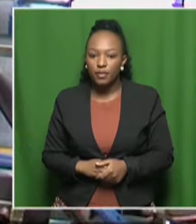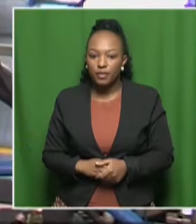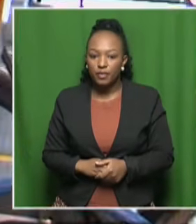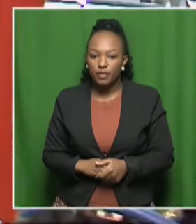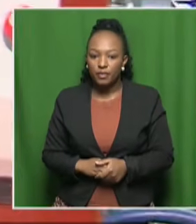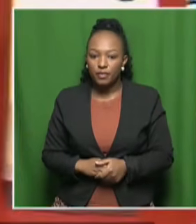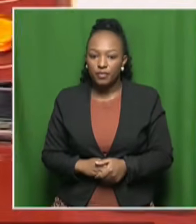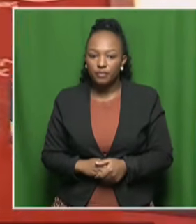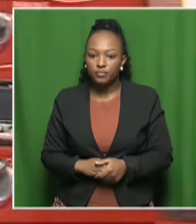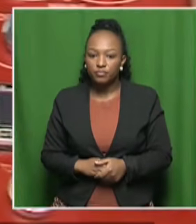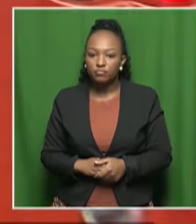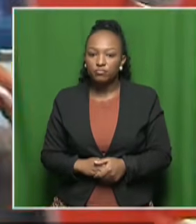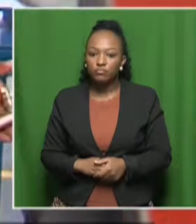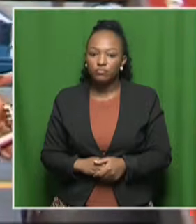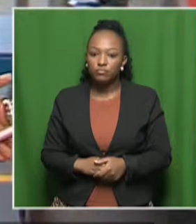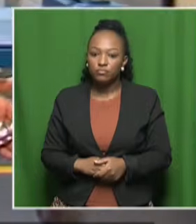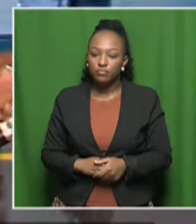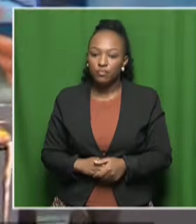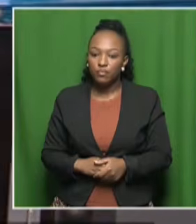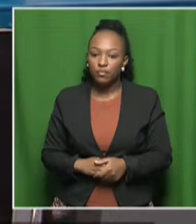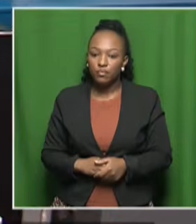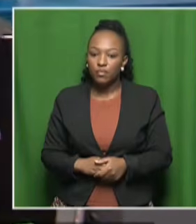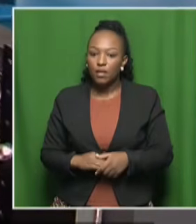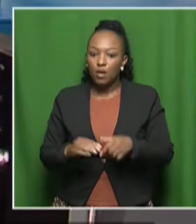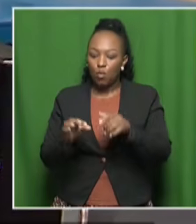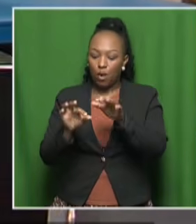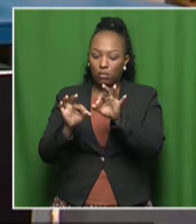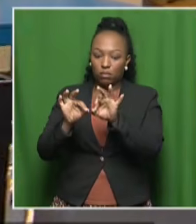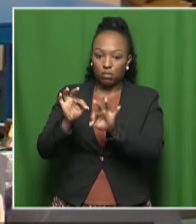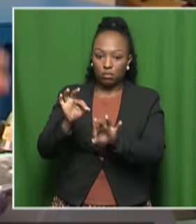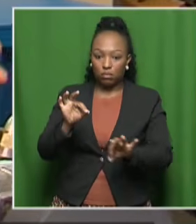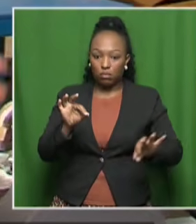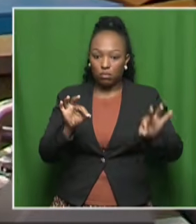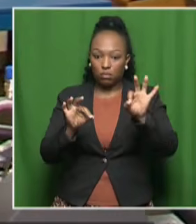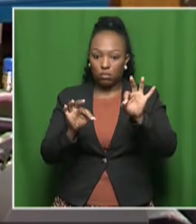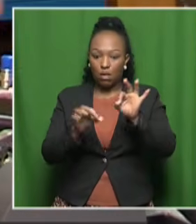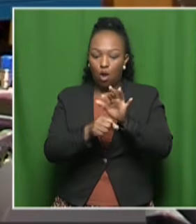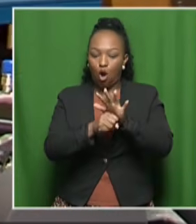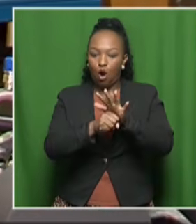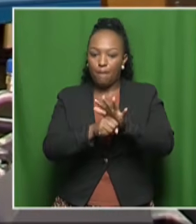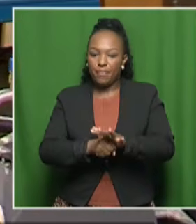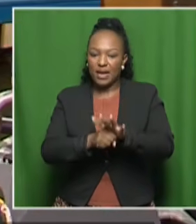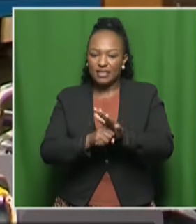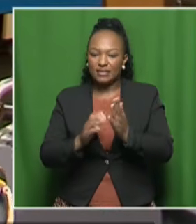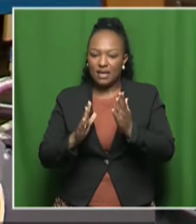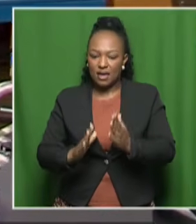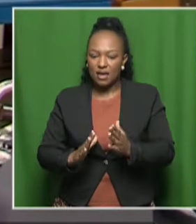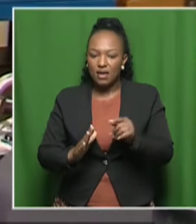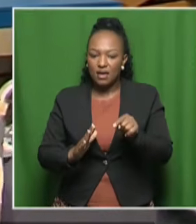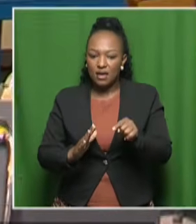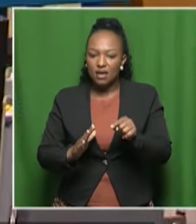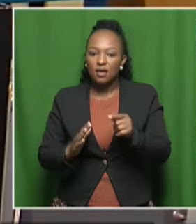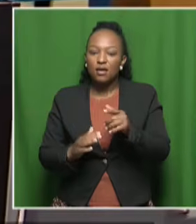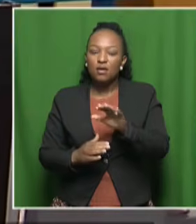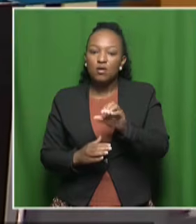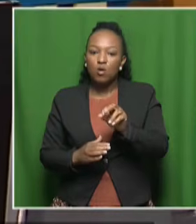We have a compressor this side. It compresses vapor. It compresses. And from the compressor, we go straight into the